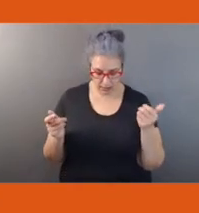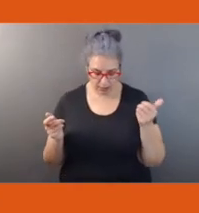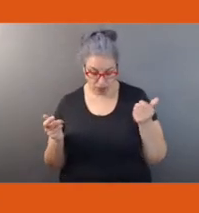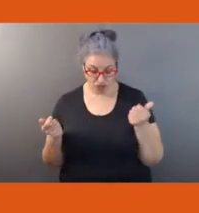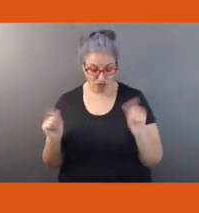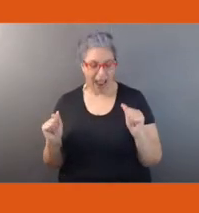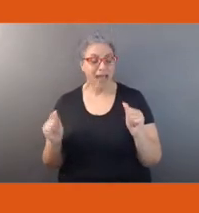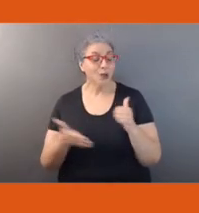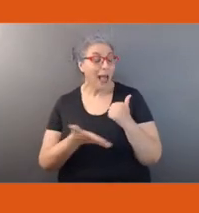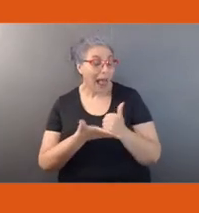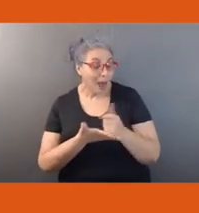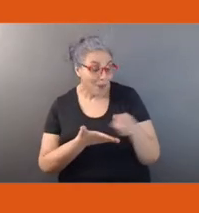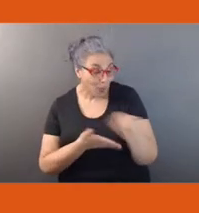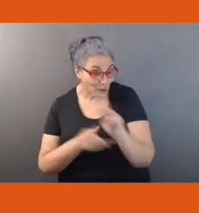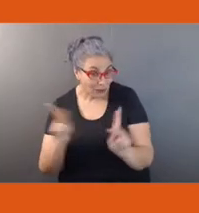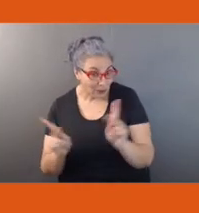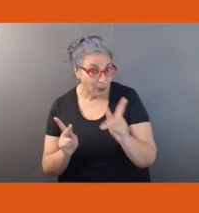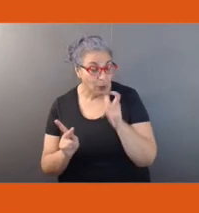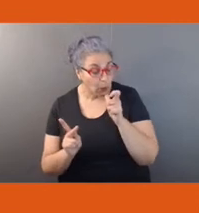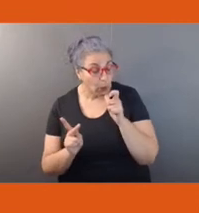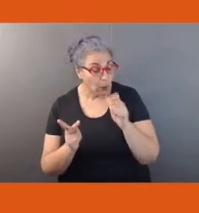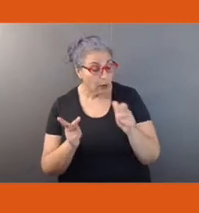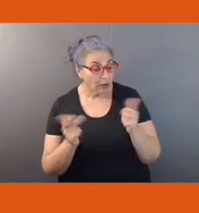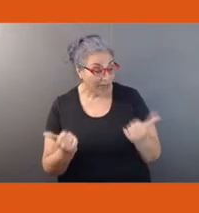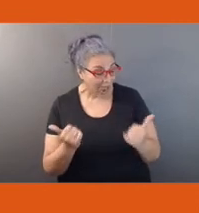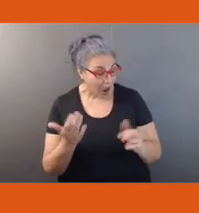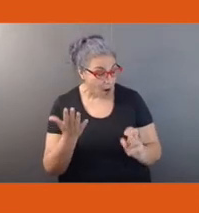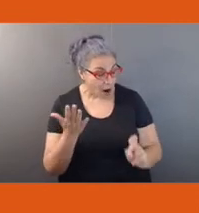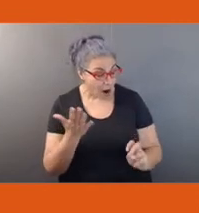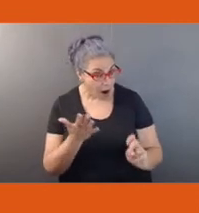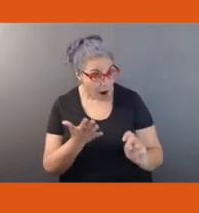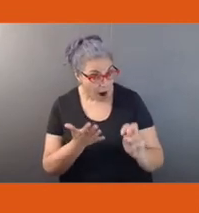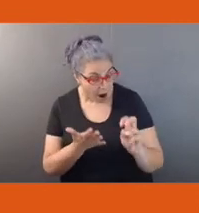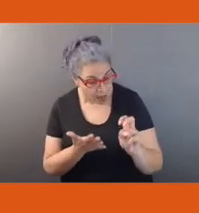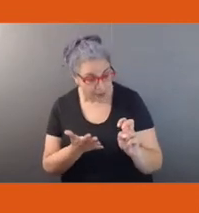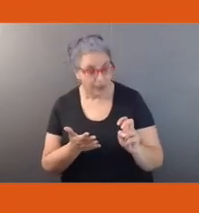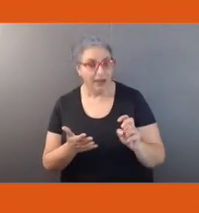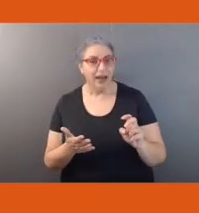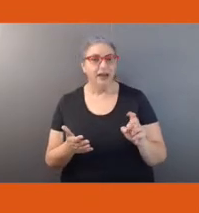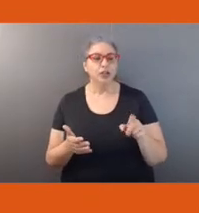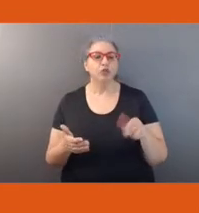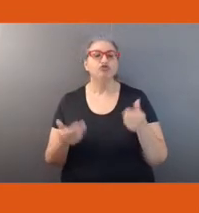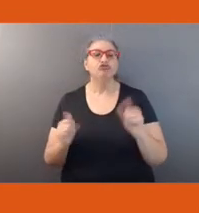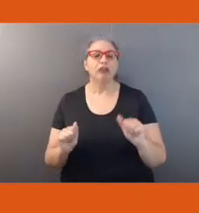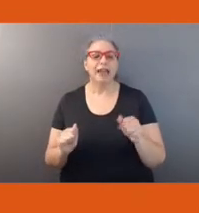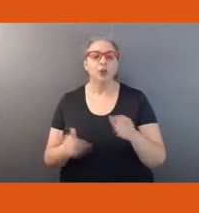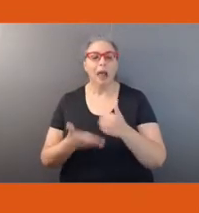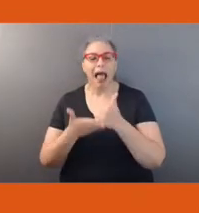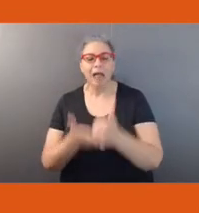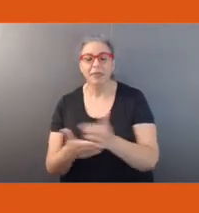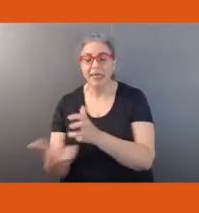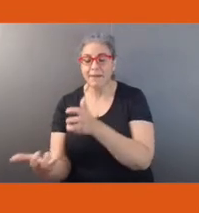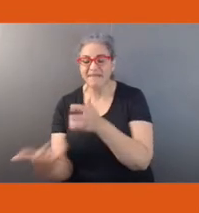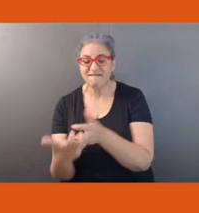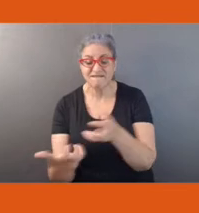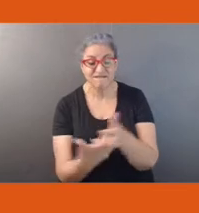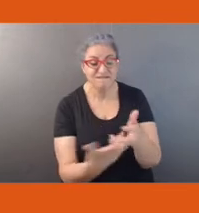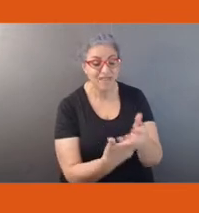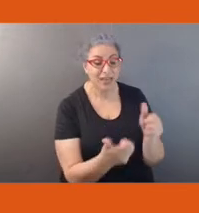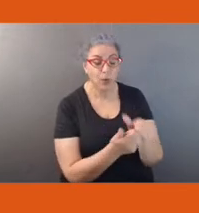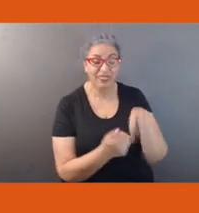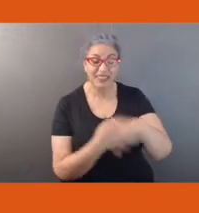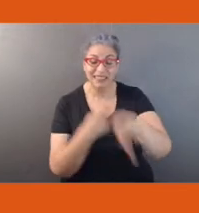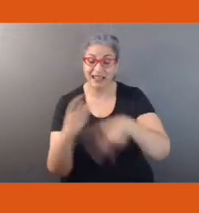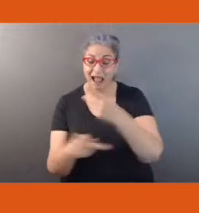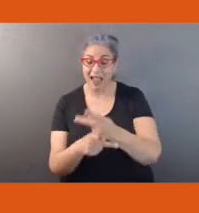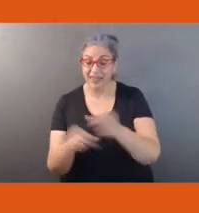try and help these people who are coming up, you know, have a way of fitting in with this sort